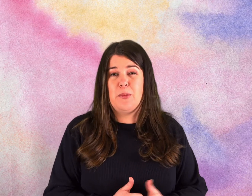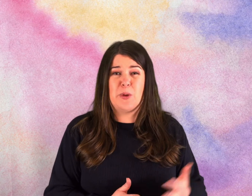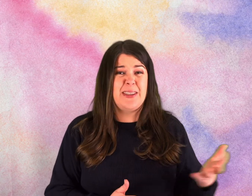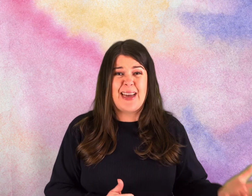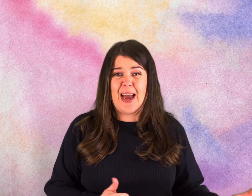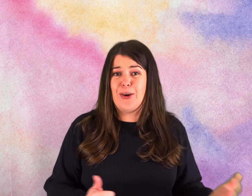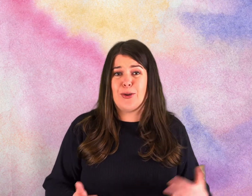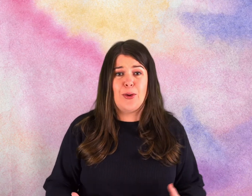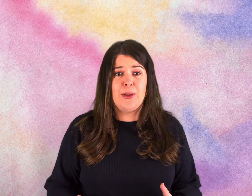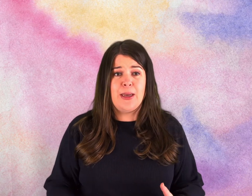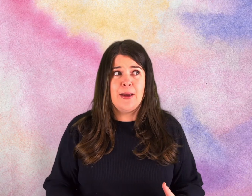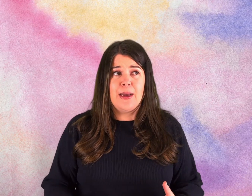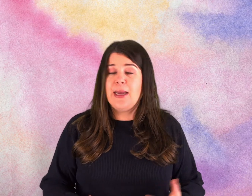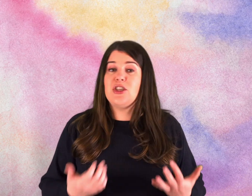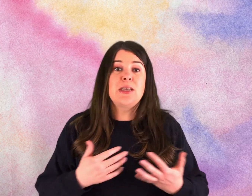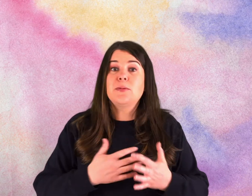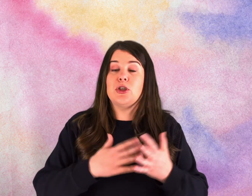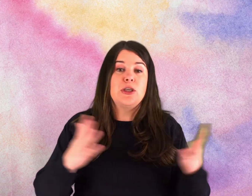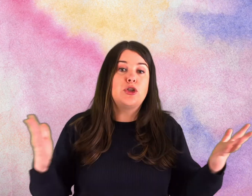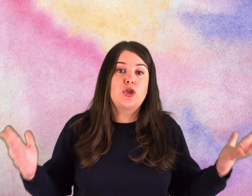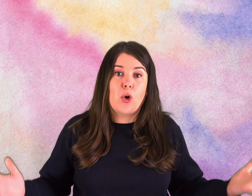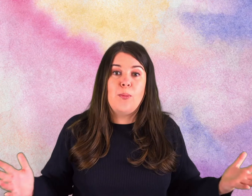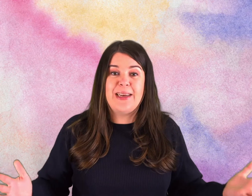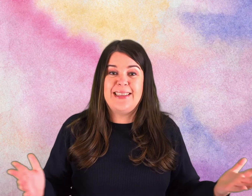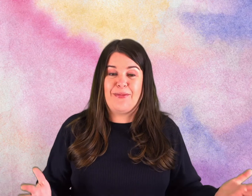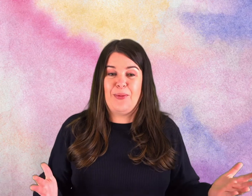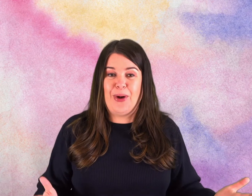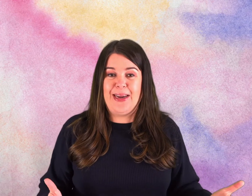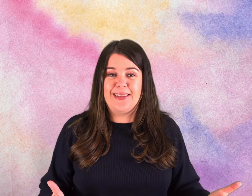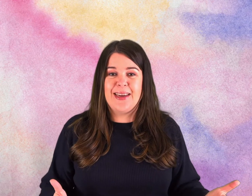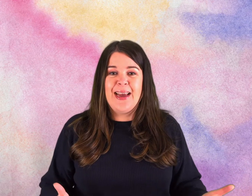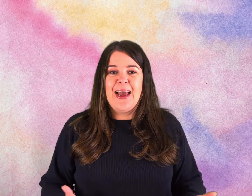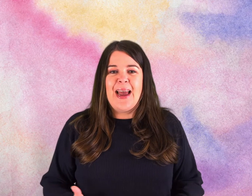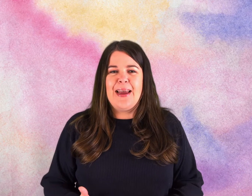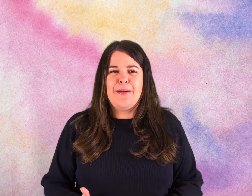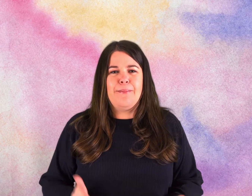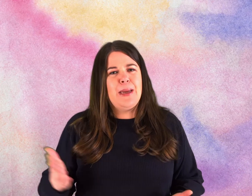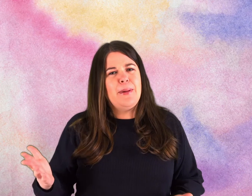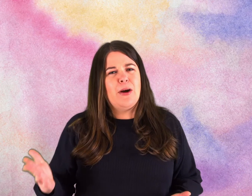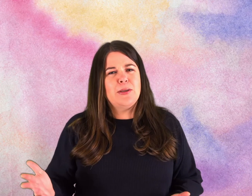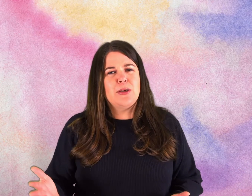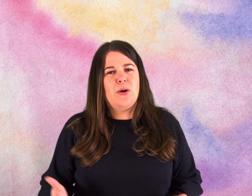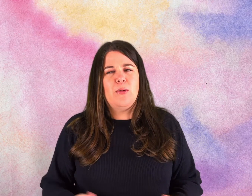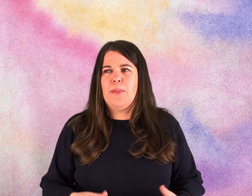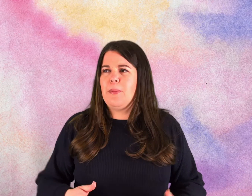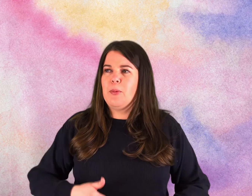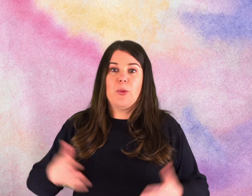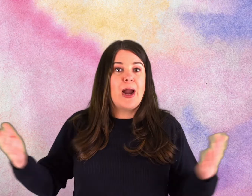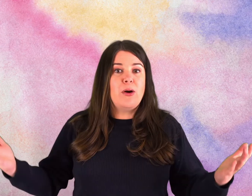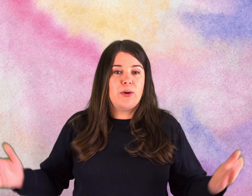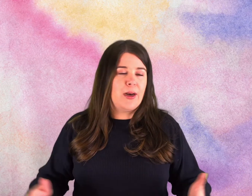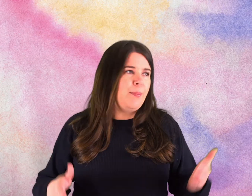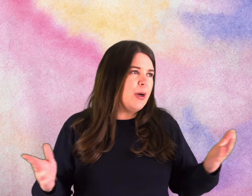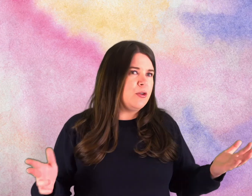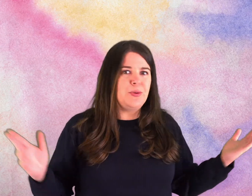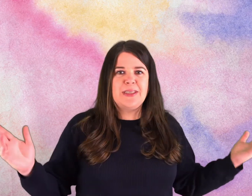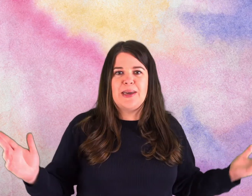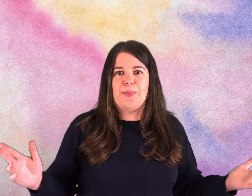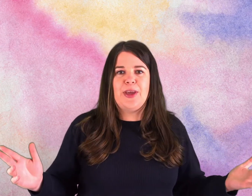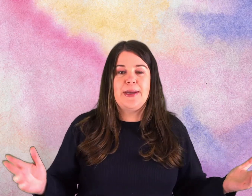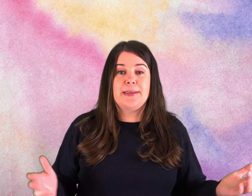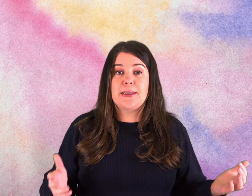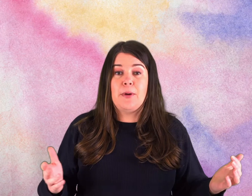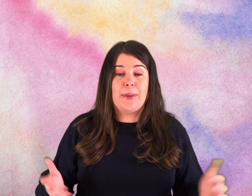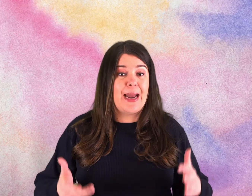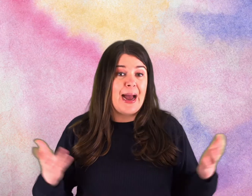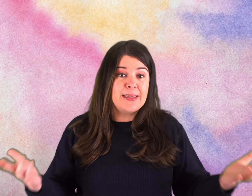maybe when we're sad or lonely. It just helps us in so many different ways. And maybe when we're out and about doing